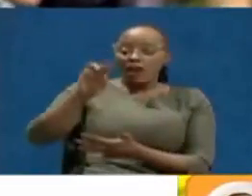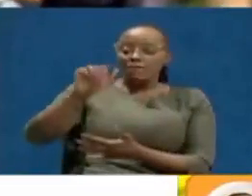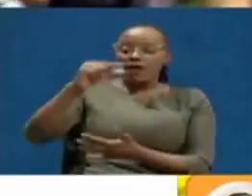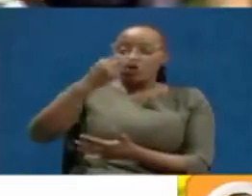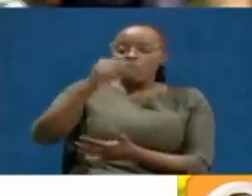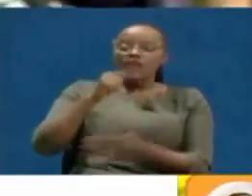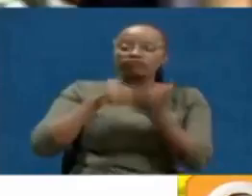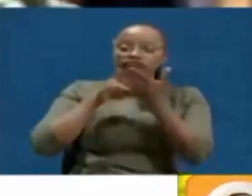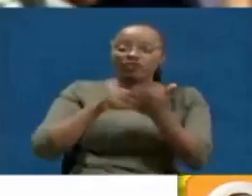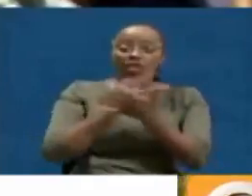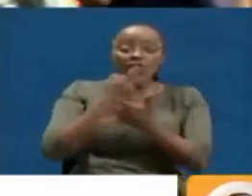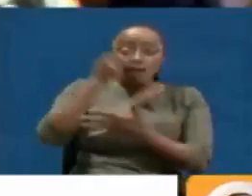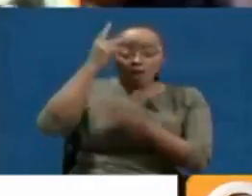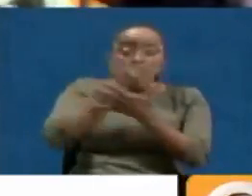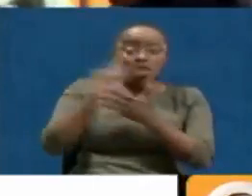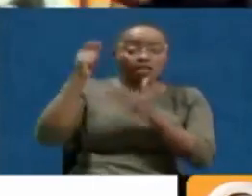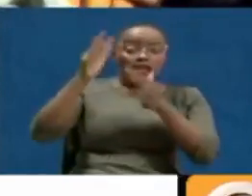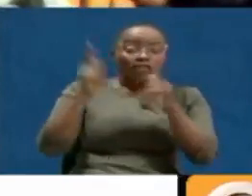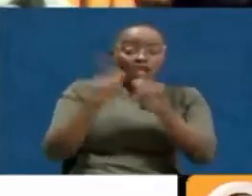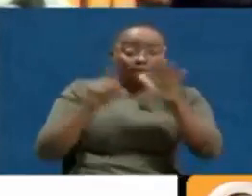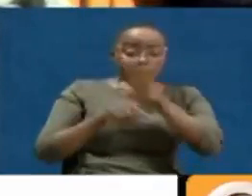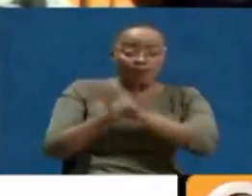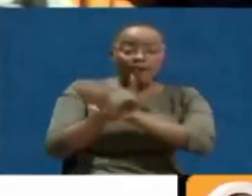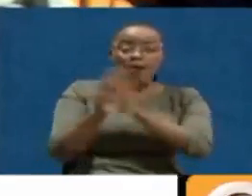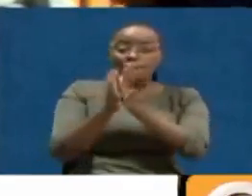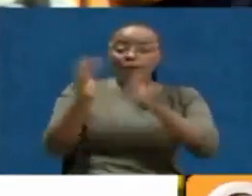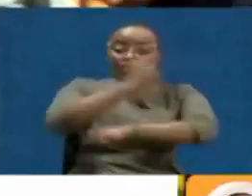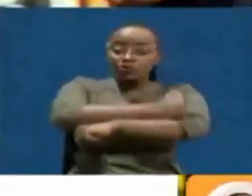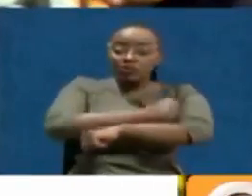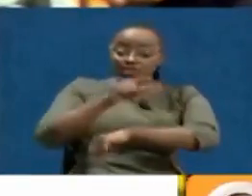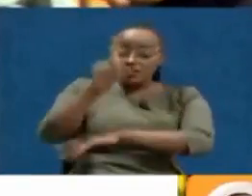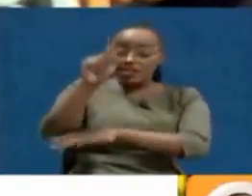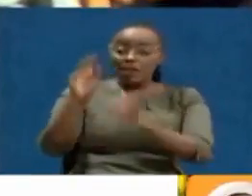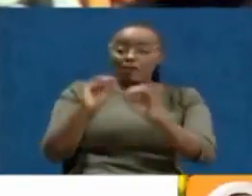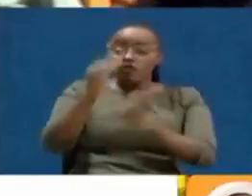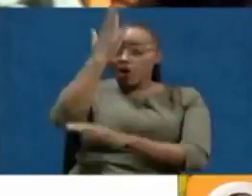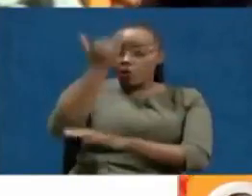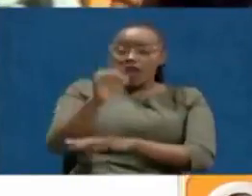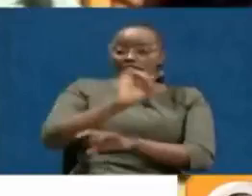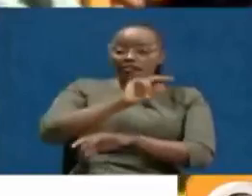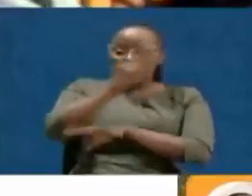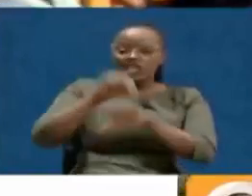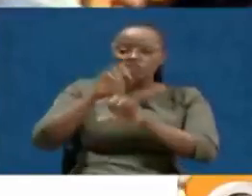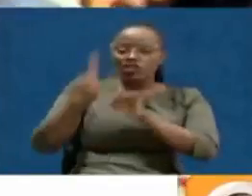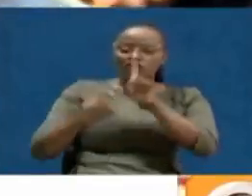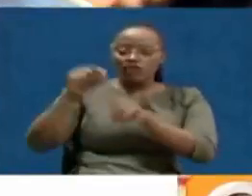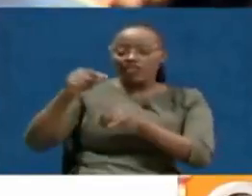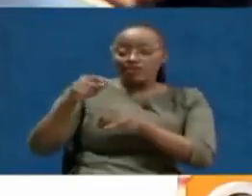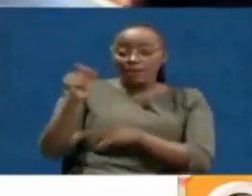insists no parent or any other Kenyan will be allowed to public schools this term owing to the national exams coming